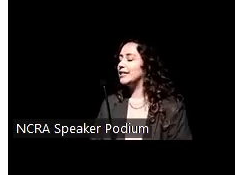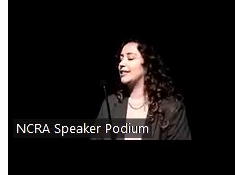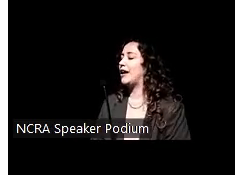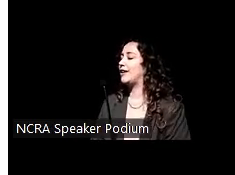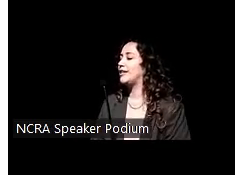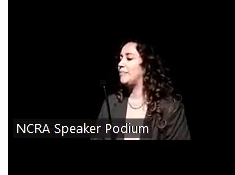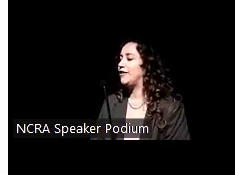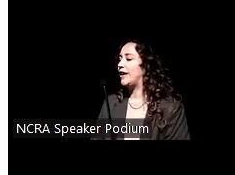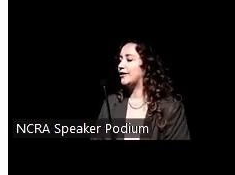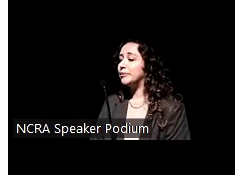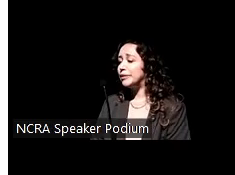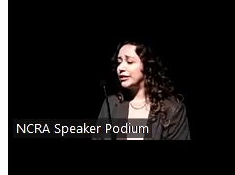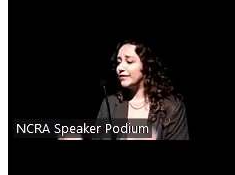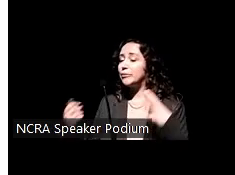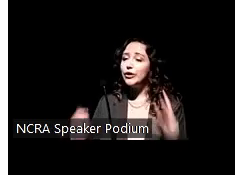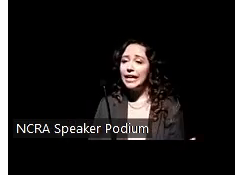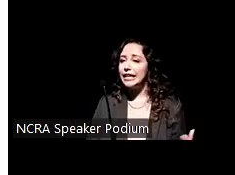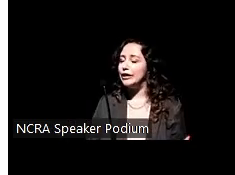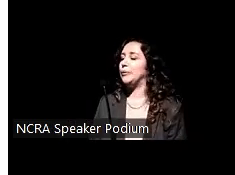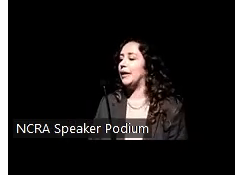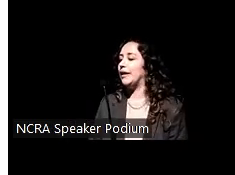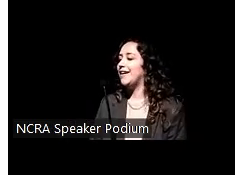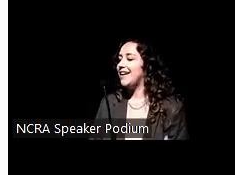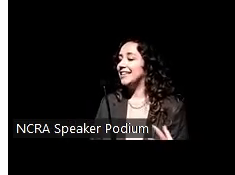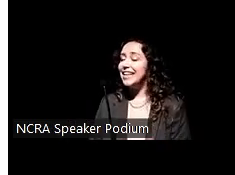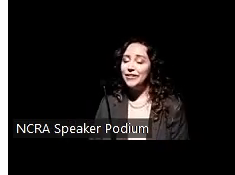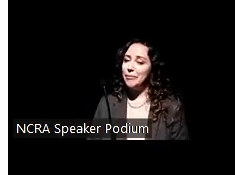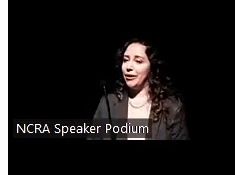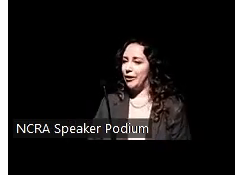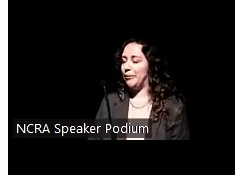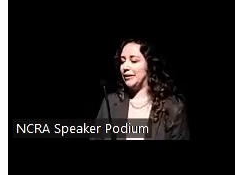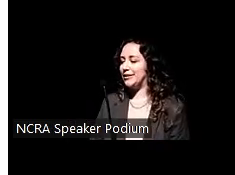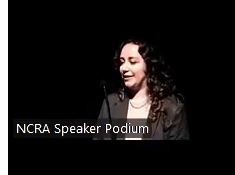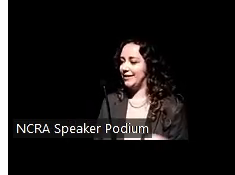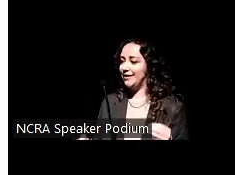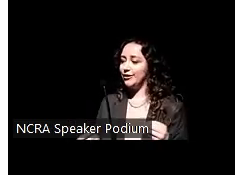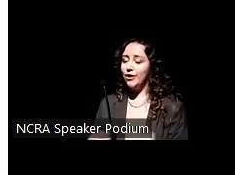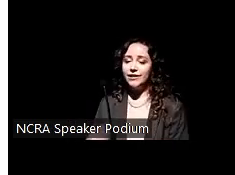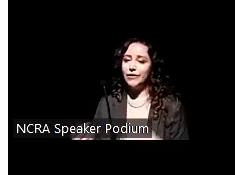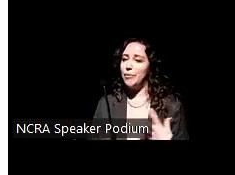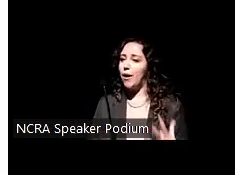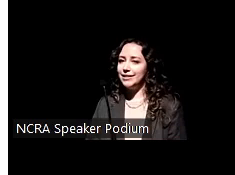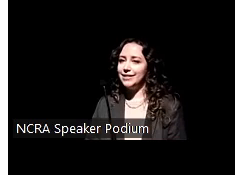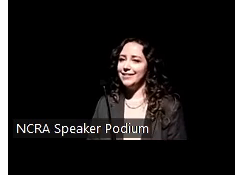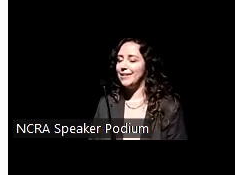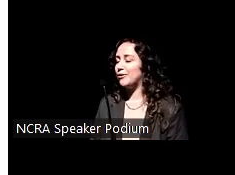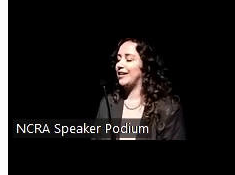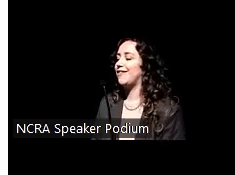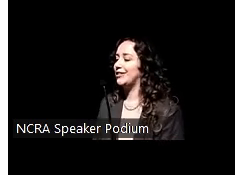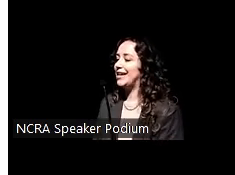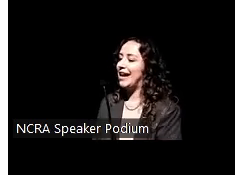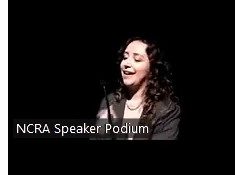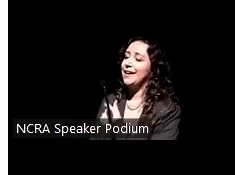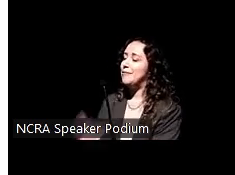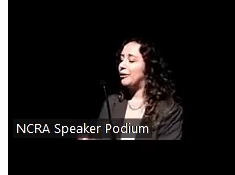avoids extraction and manufacturing emissions from creating a new one, saving embodied carbon. So there's a lot of different policies, some which I